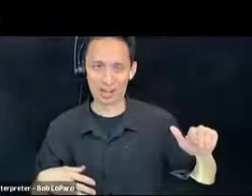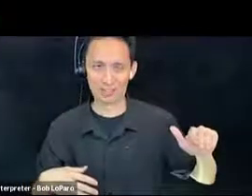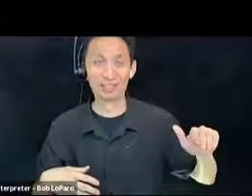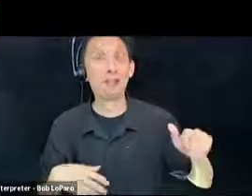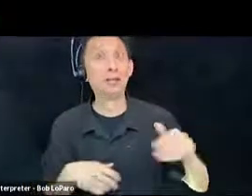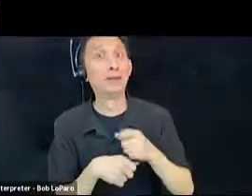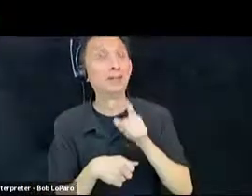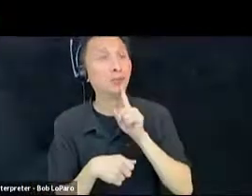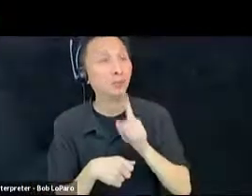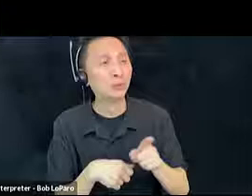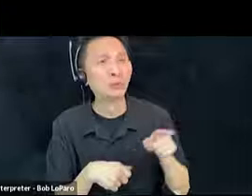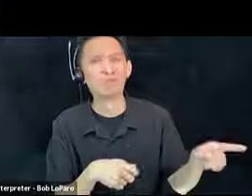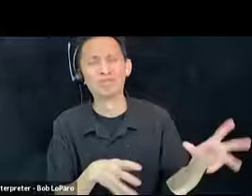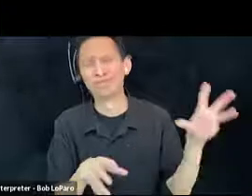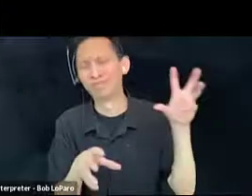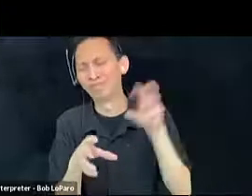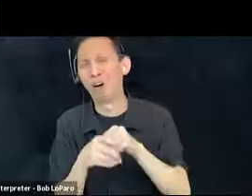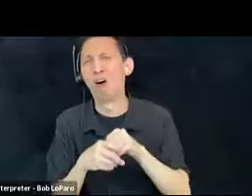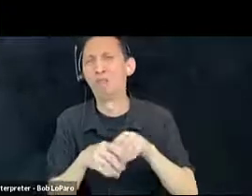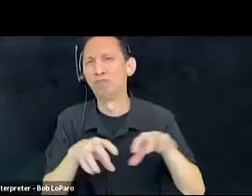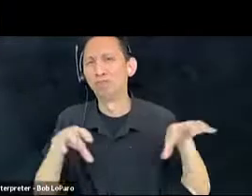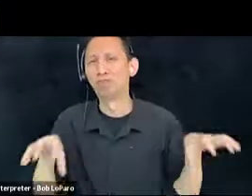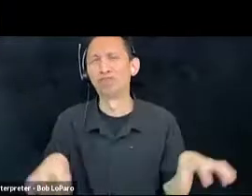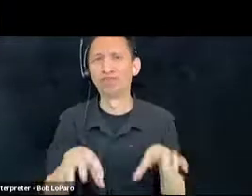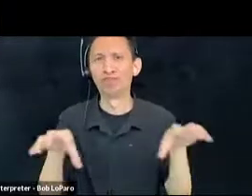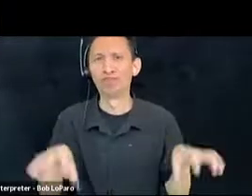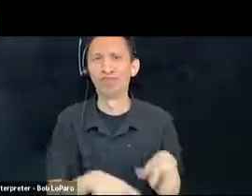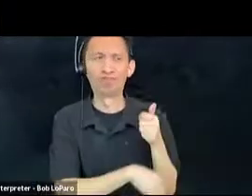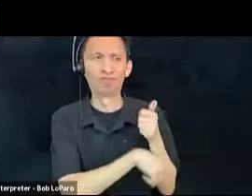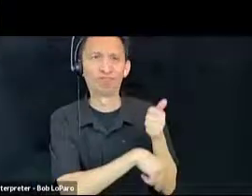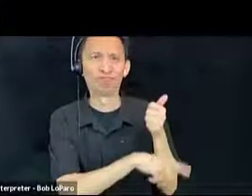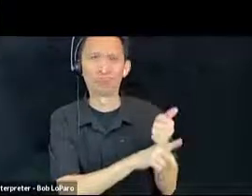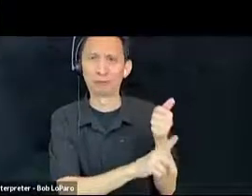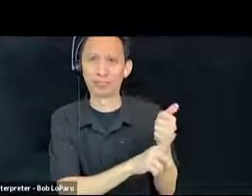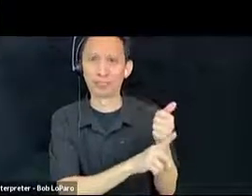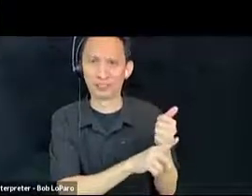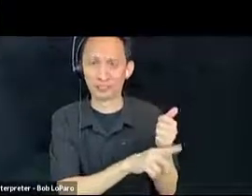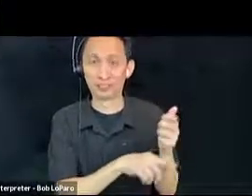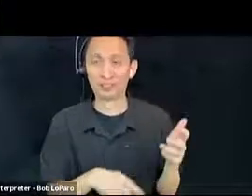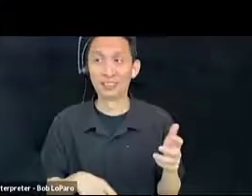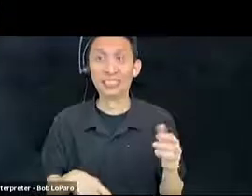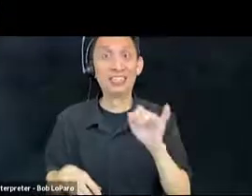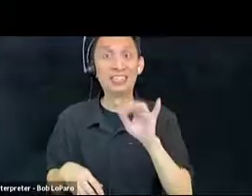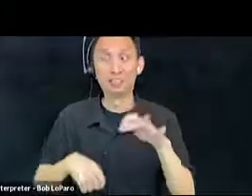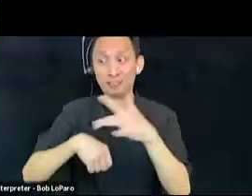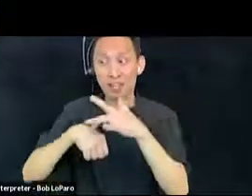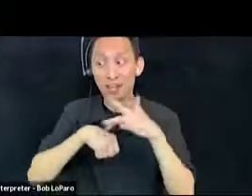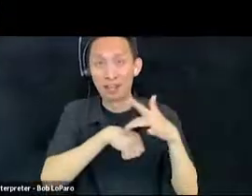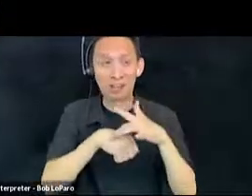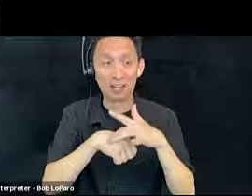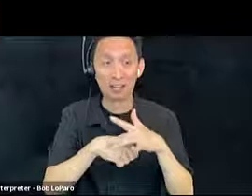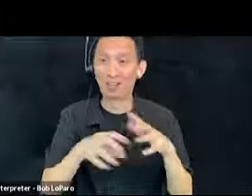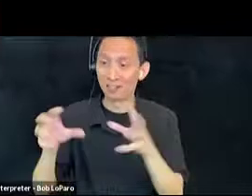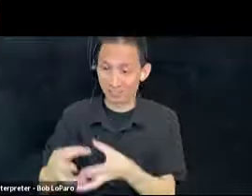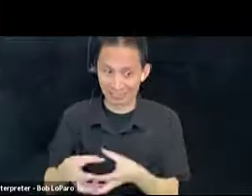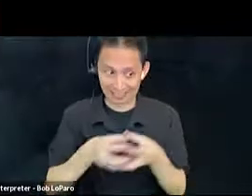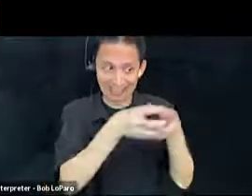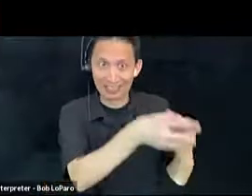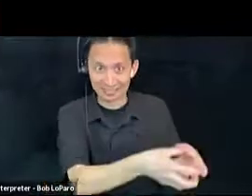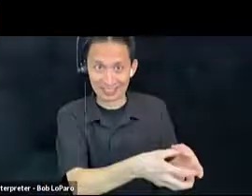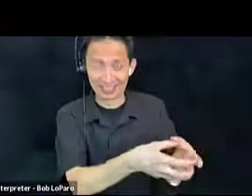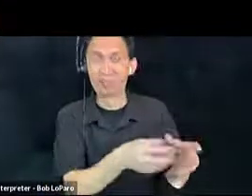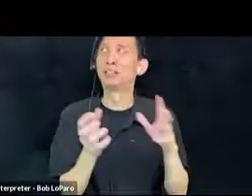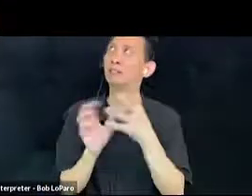in this process as they possibly can be. So if it's tactile, they need to have those things in their hand. Again,